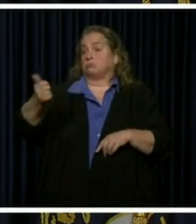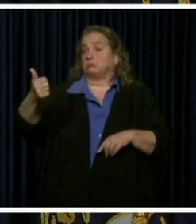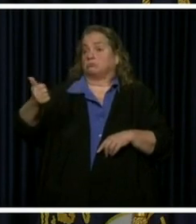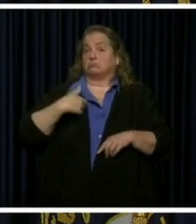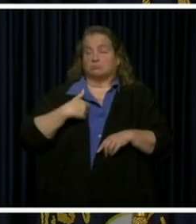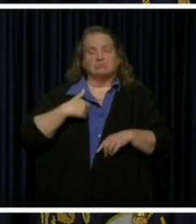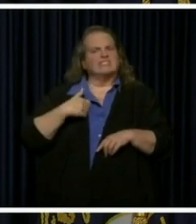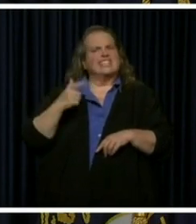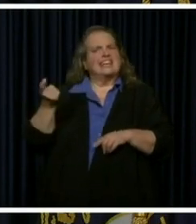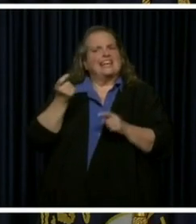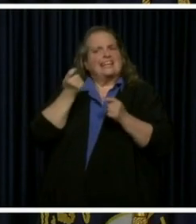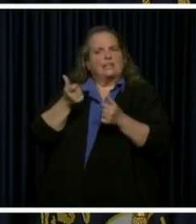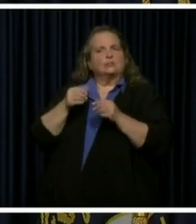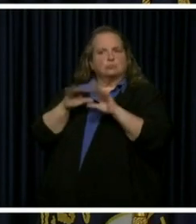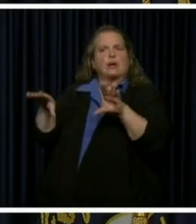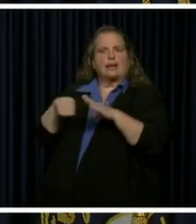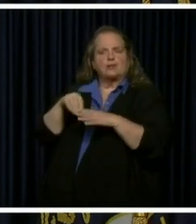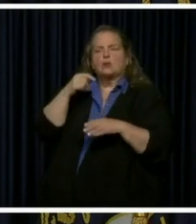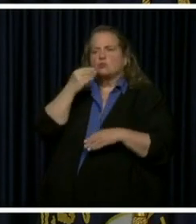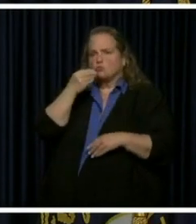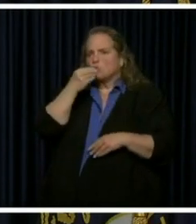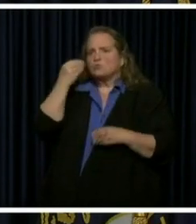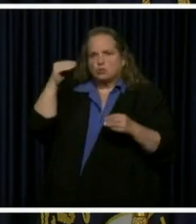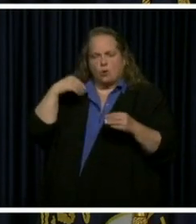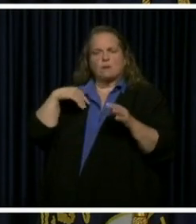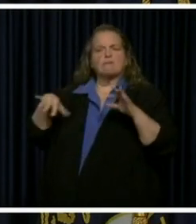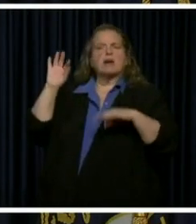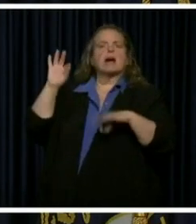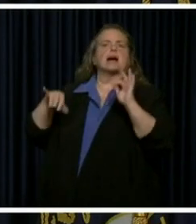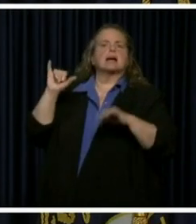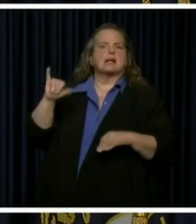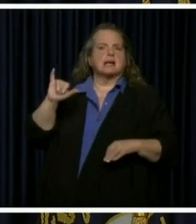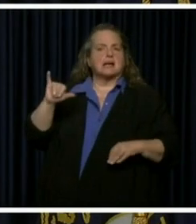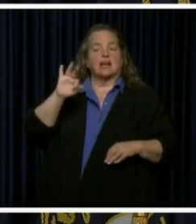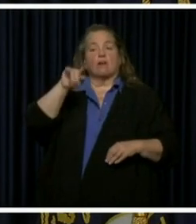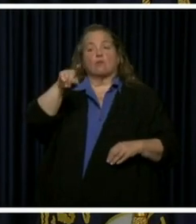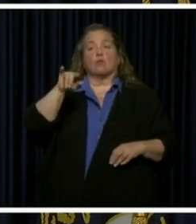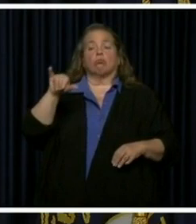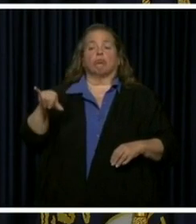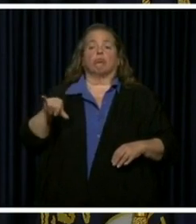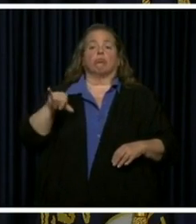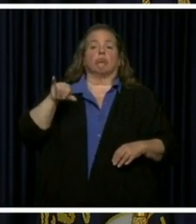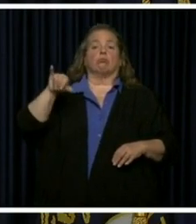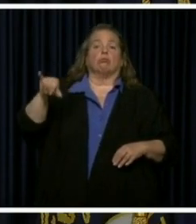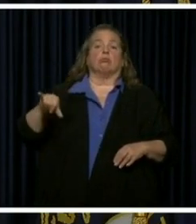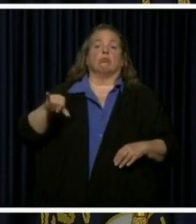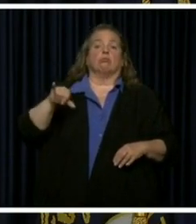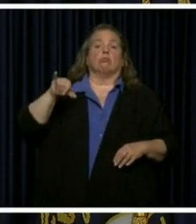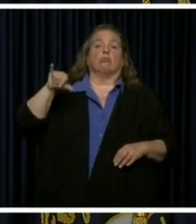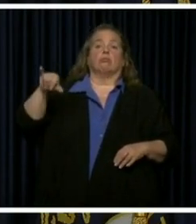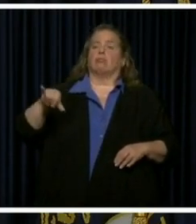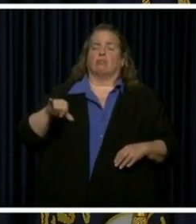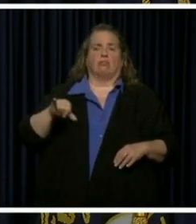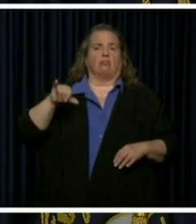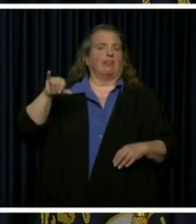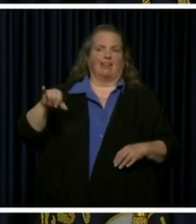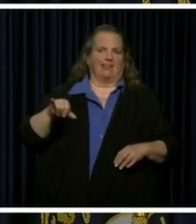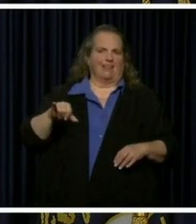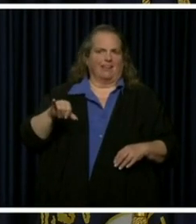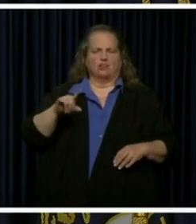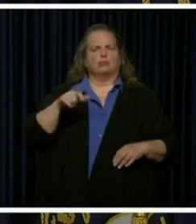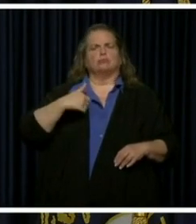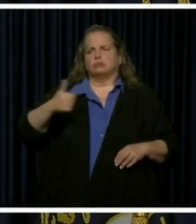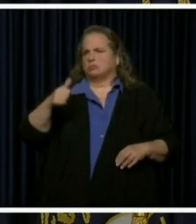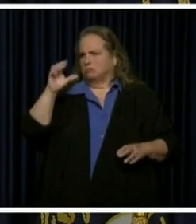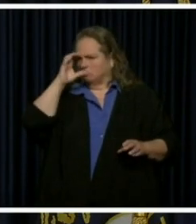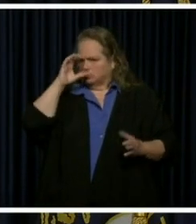not stopping to talk to people, you're moving past each other pretty quickly. And if you're doing it right in the grocery store, you're not in there for an hour